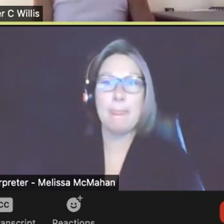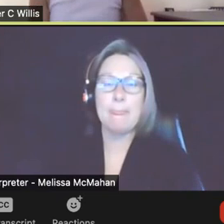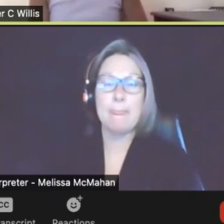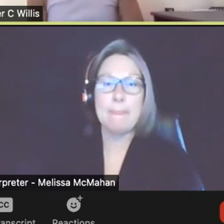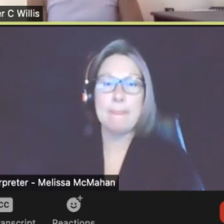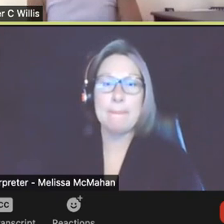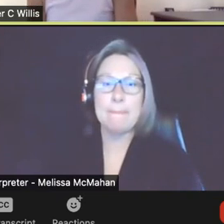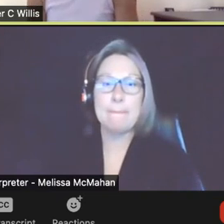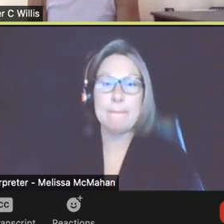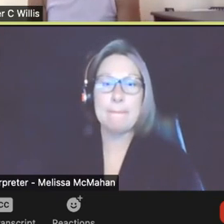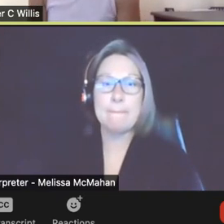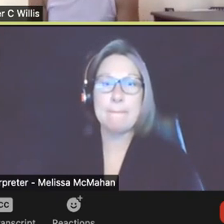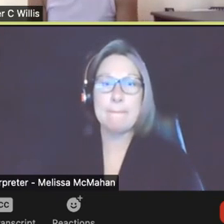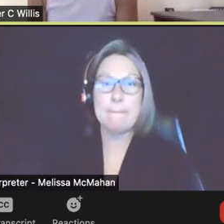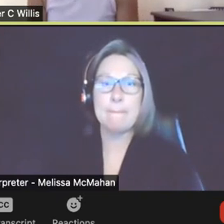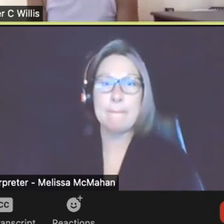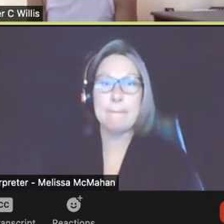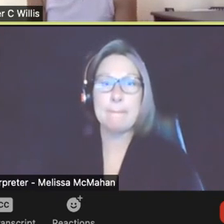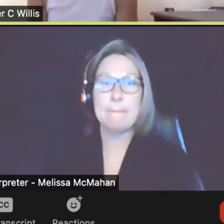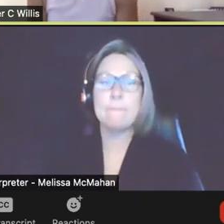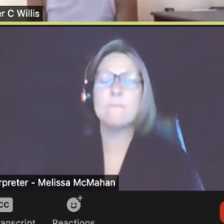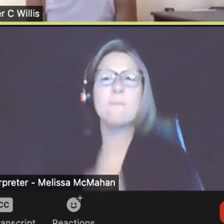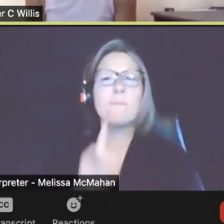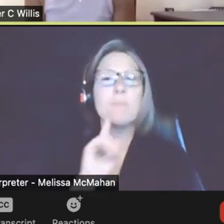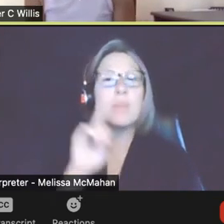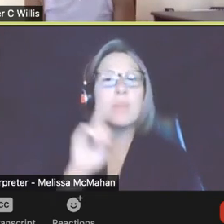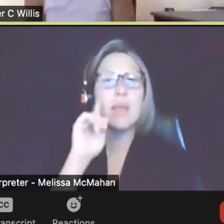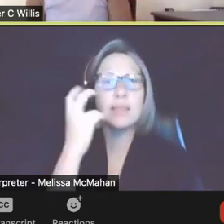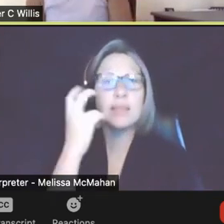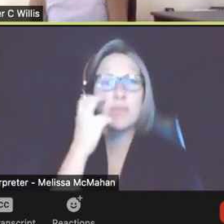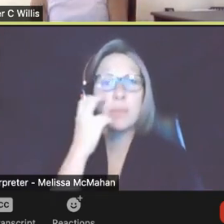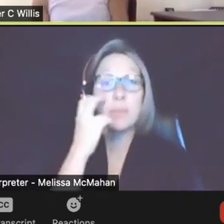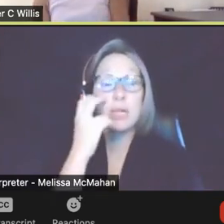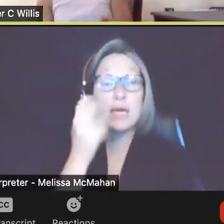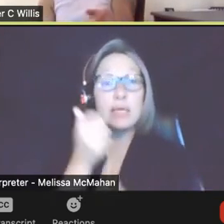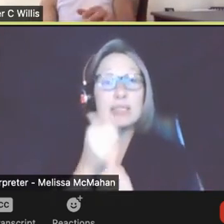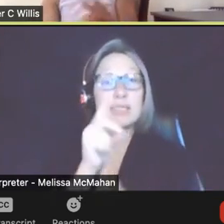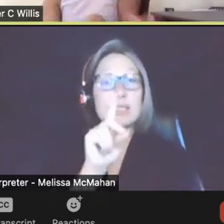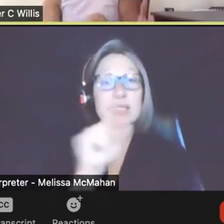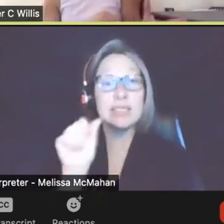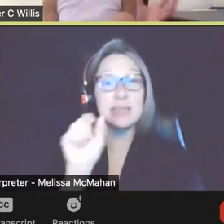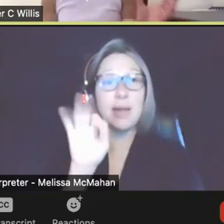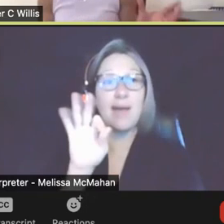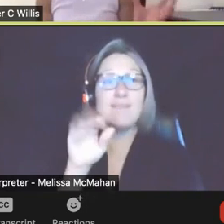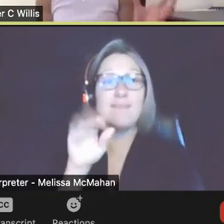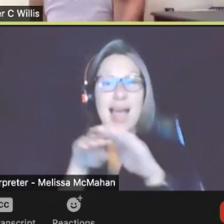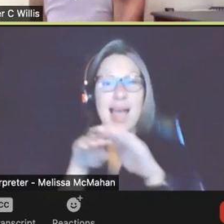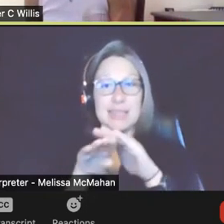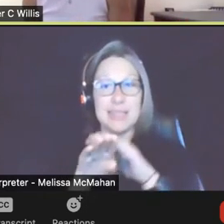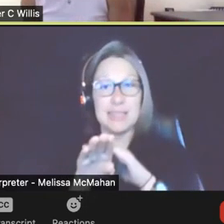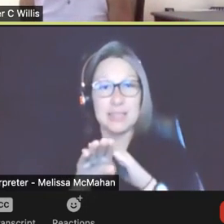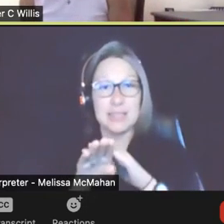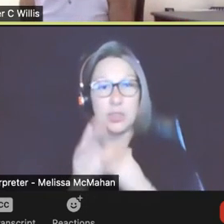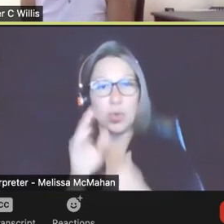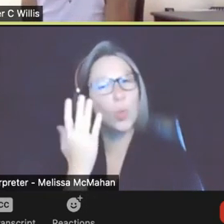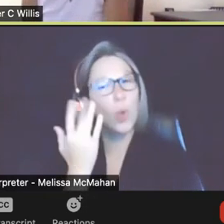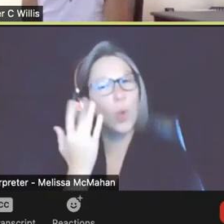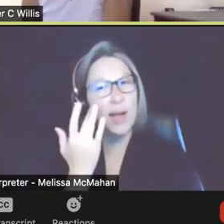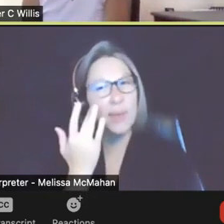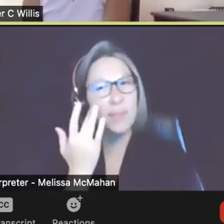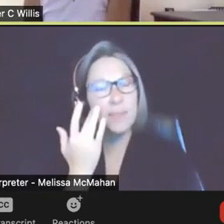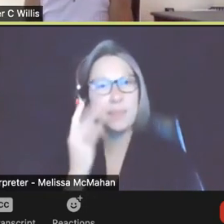So just a reminder that deaf blindness is a disability of access. Why is that? Because 90% of information that